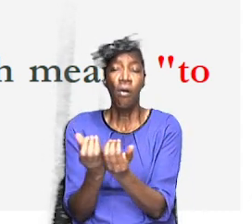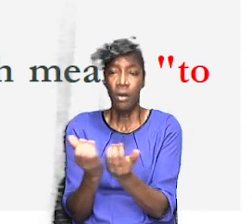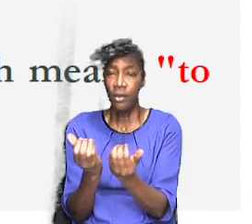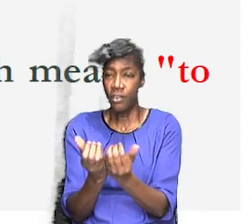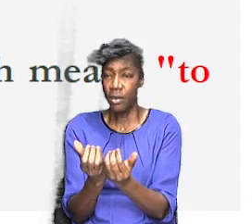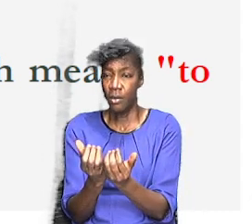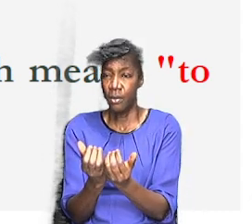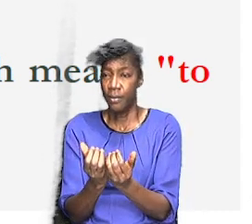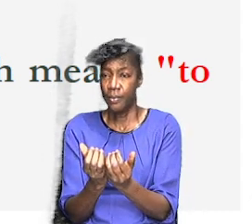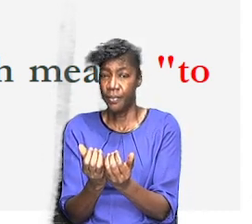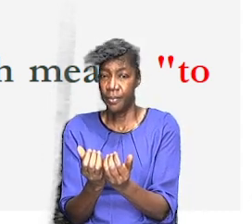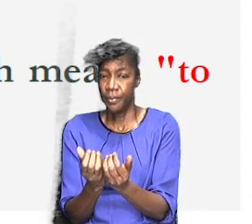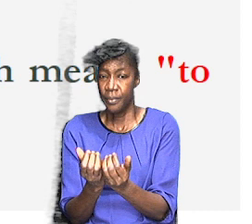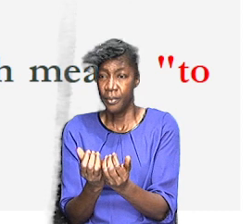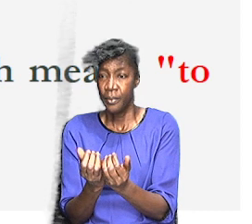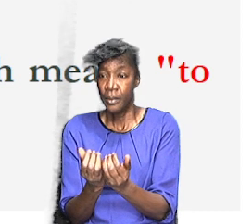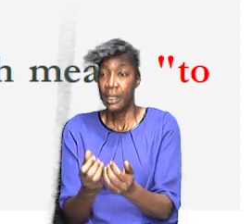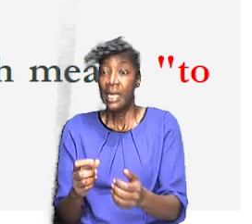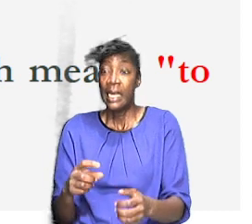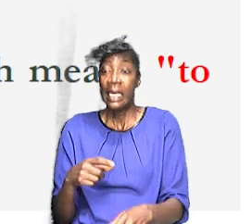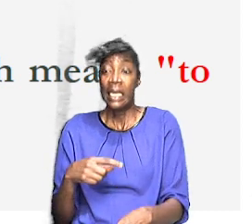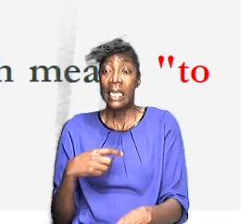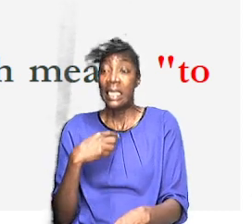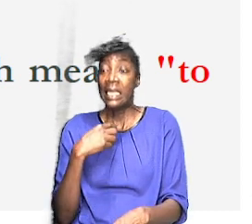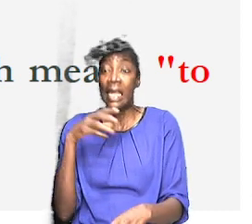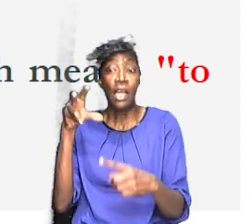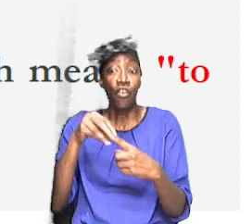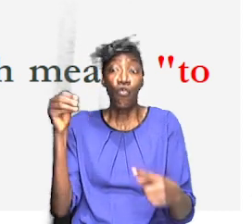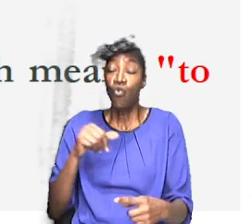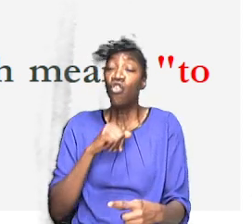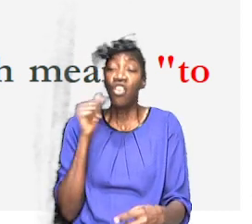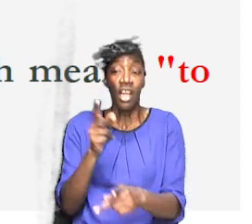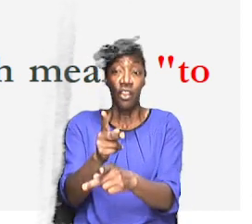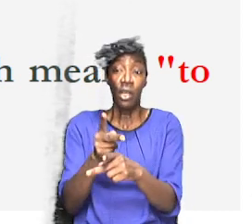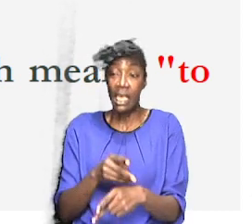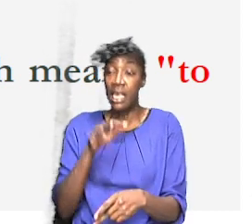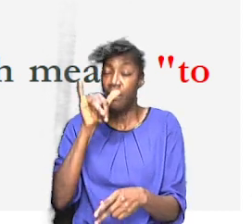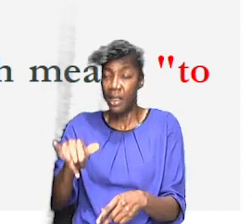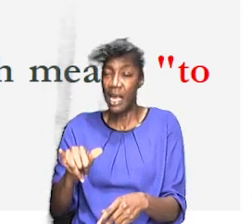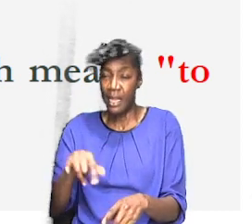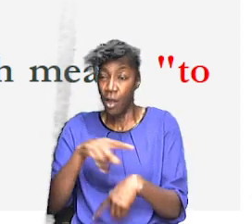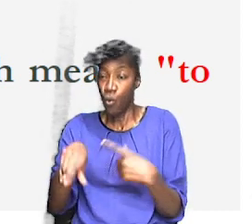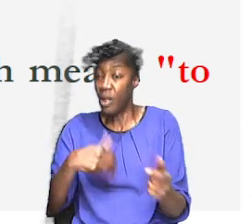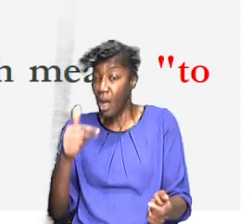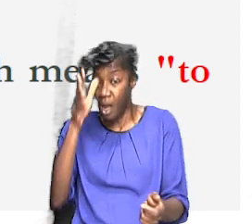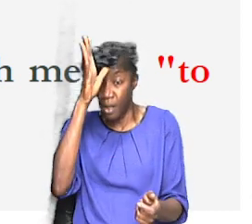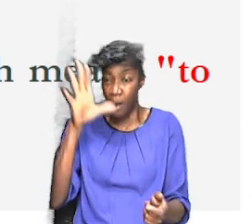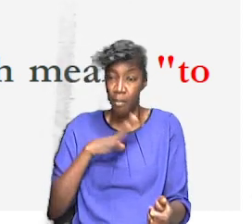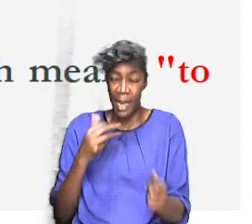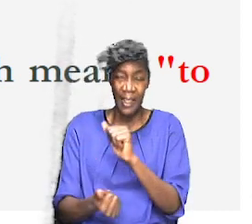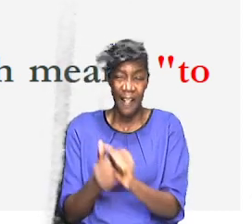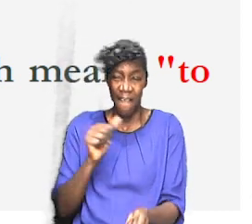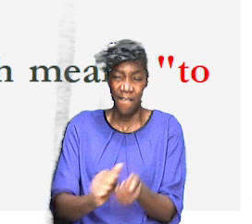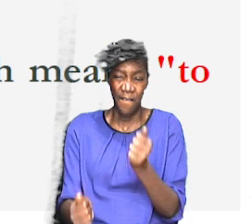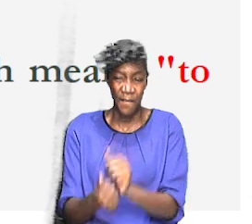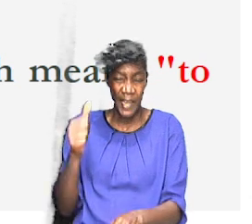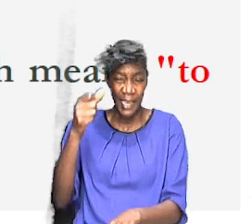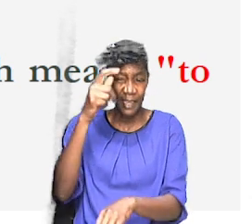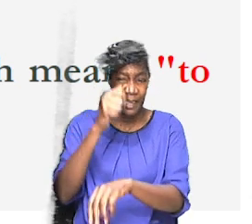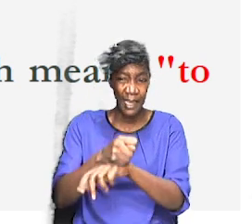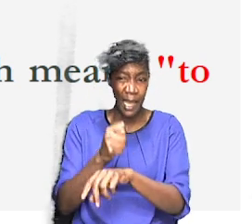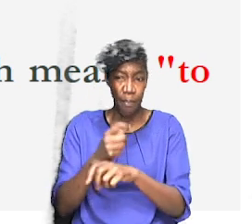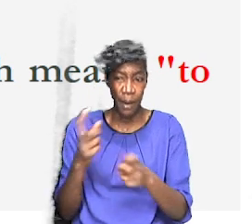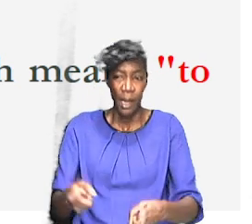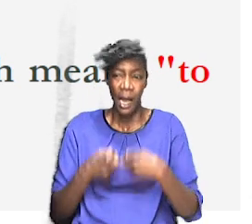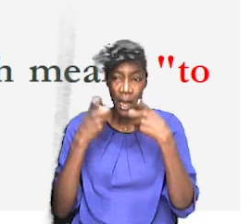going to keep this. As a matter of fact, when Maccabees fought in the temple and they won that war,